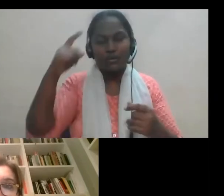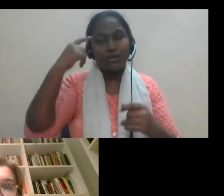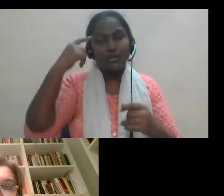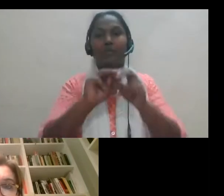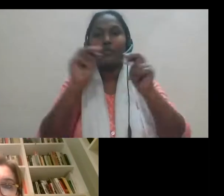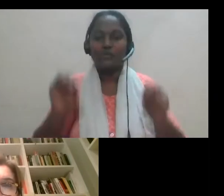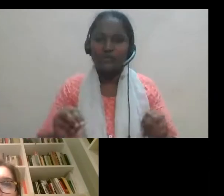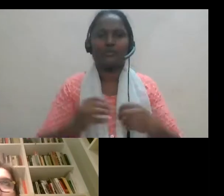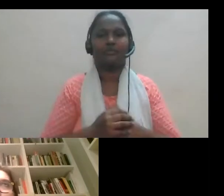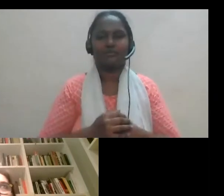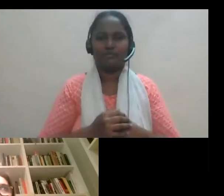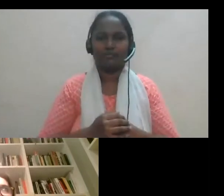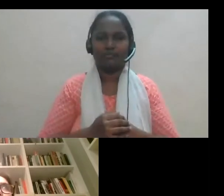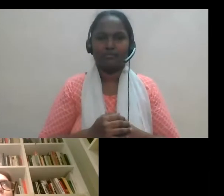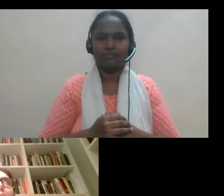museum.